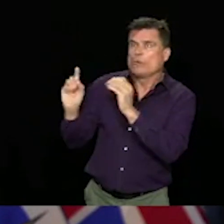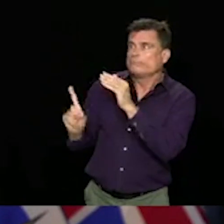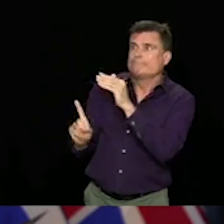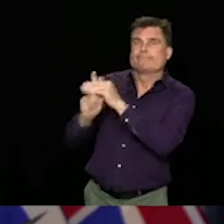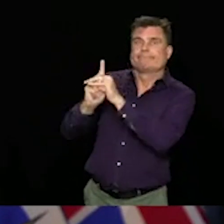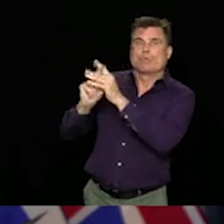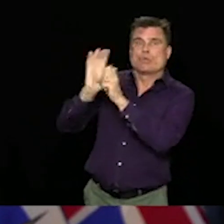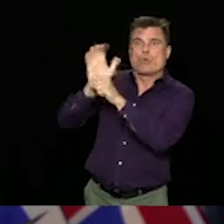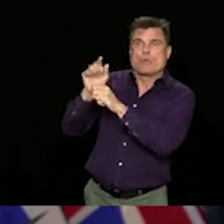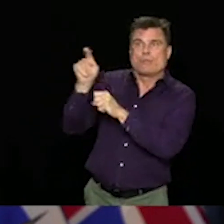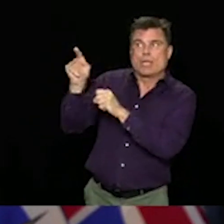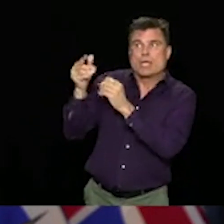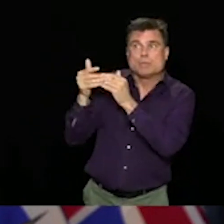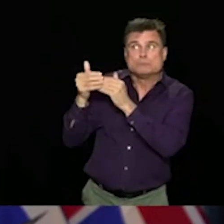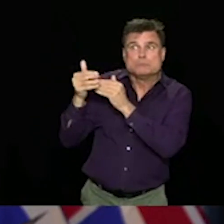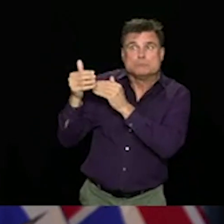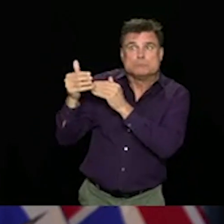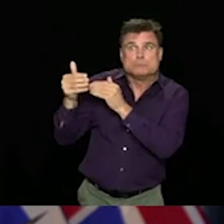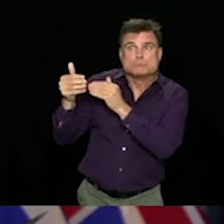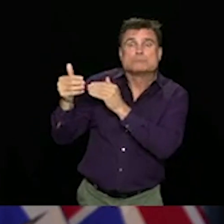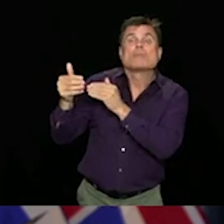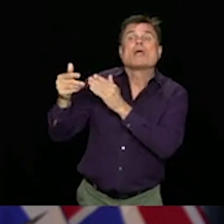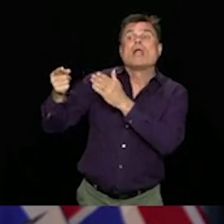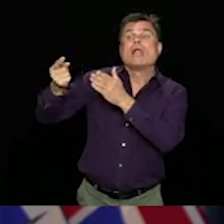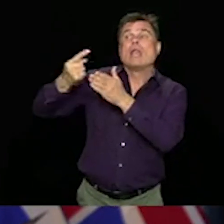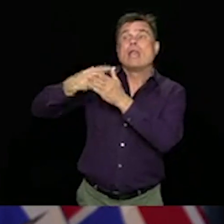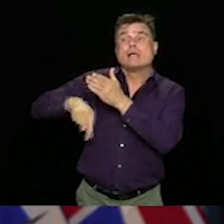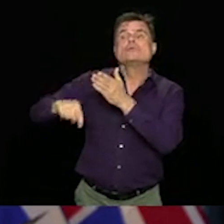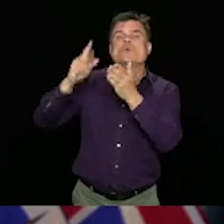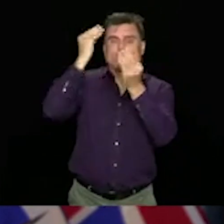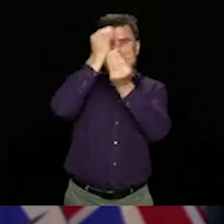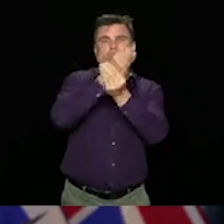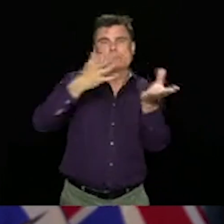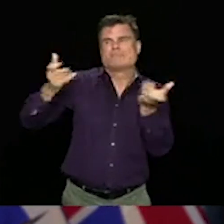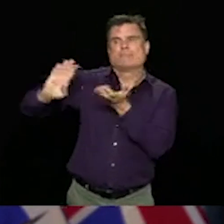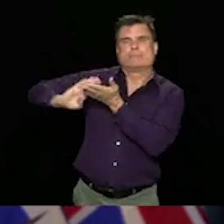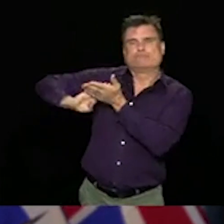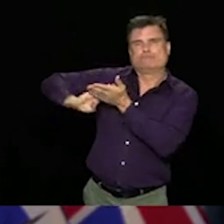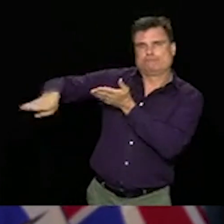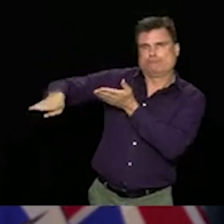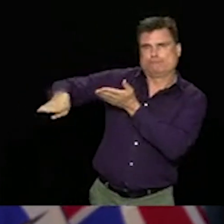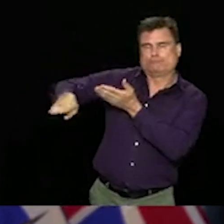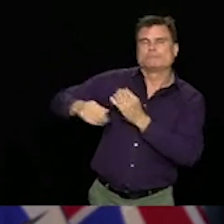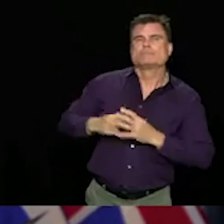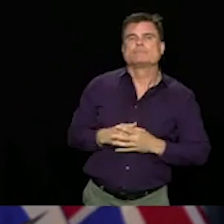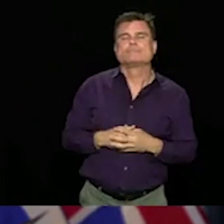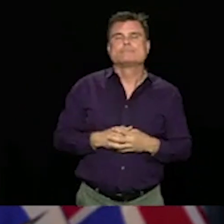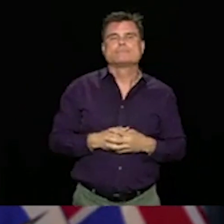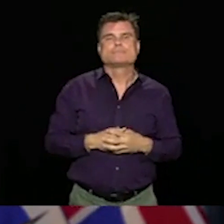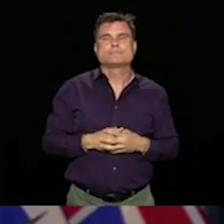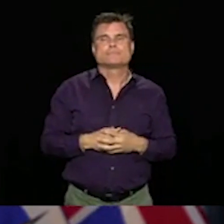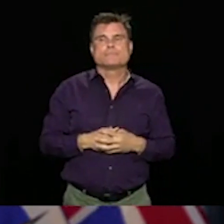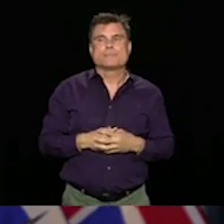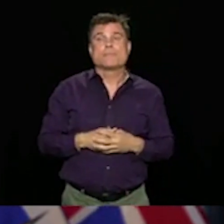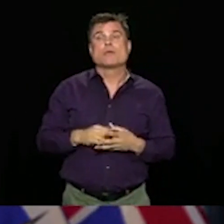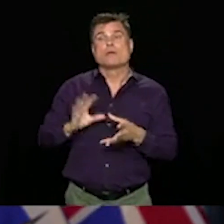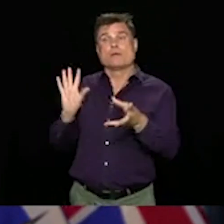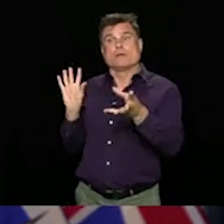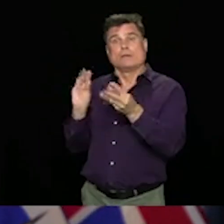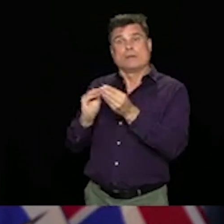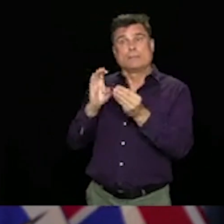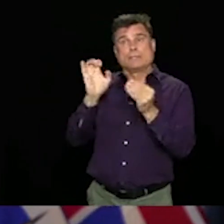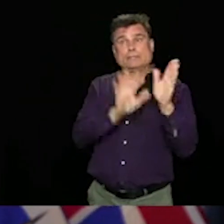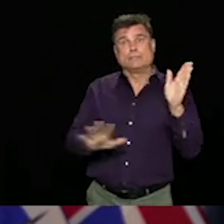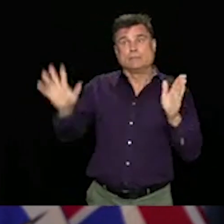be declared over early next week. So we currently have 183 active cases